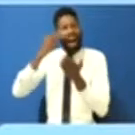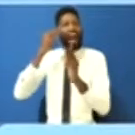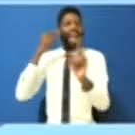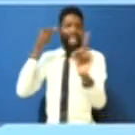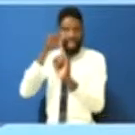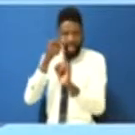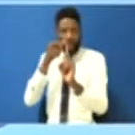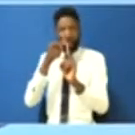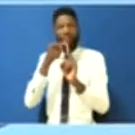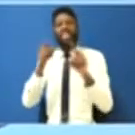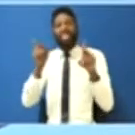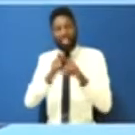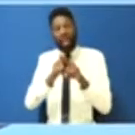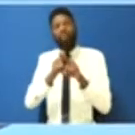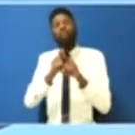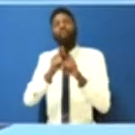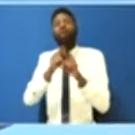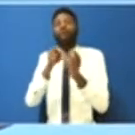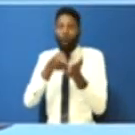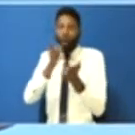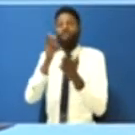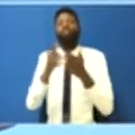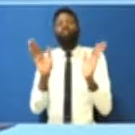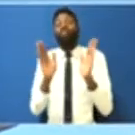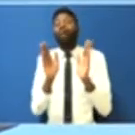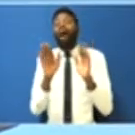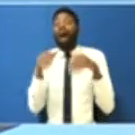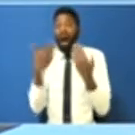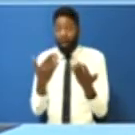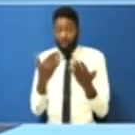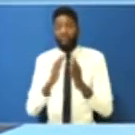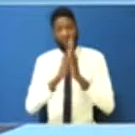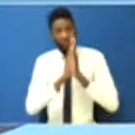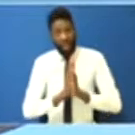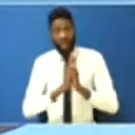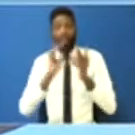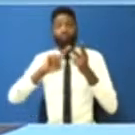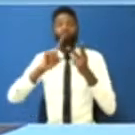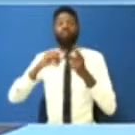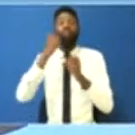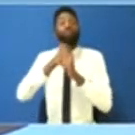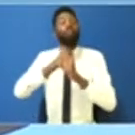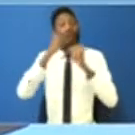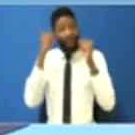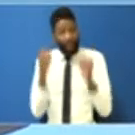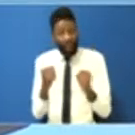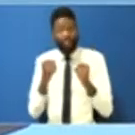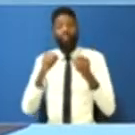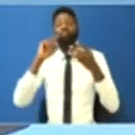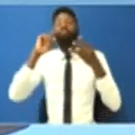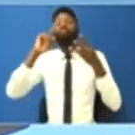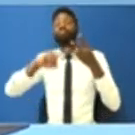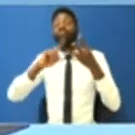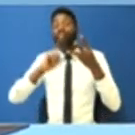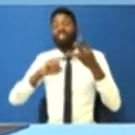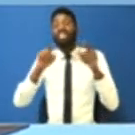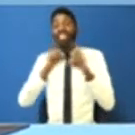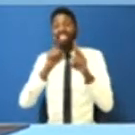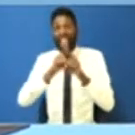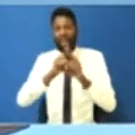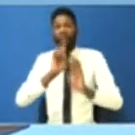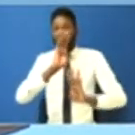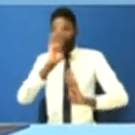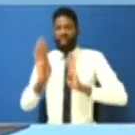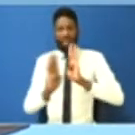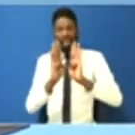execution high intention is prayer sincere effort is hard work intelligent execution is discipline